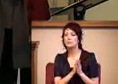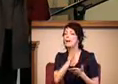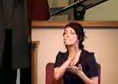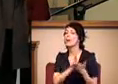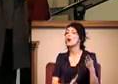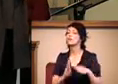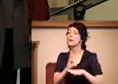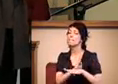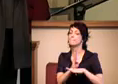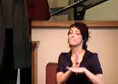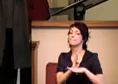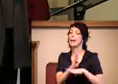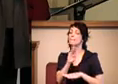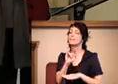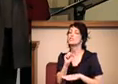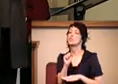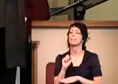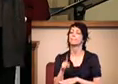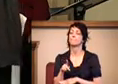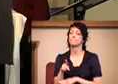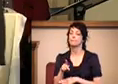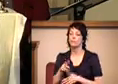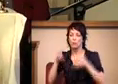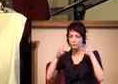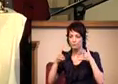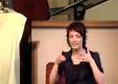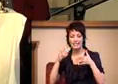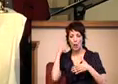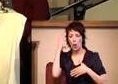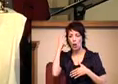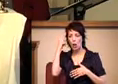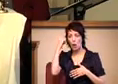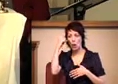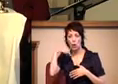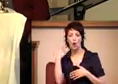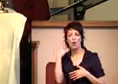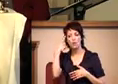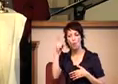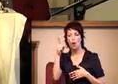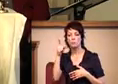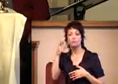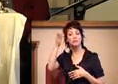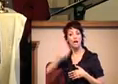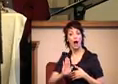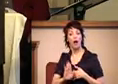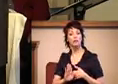bishop does is look for God.